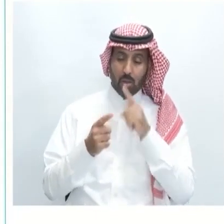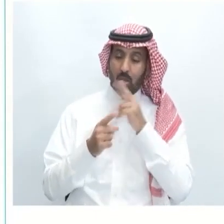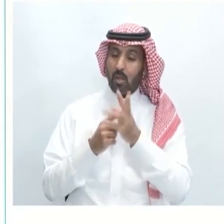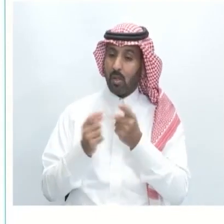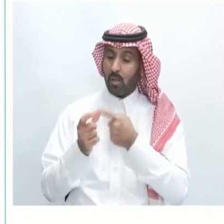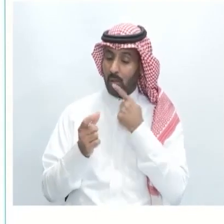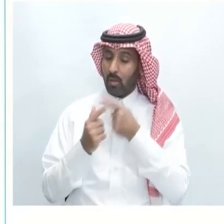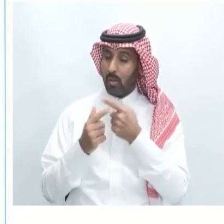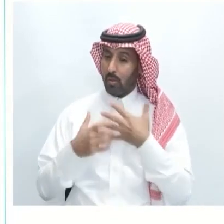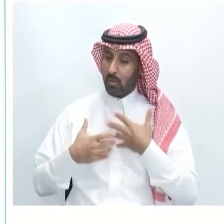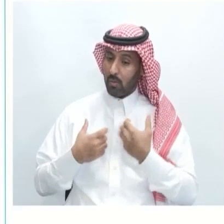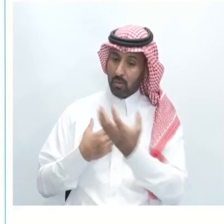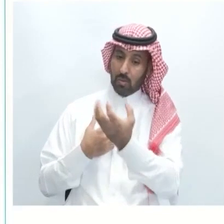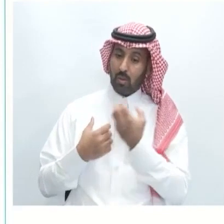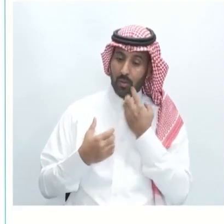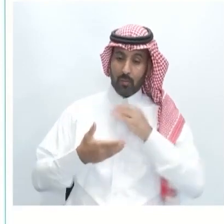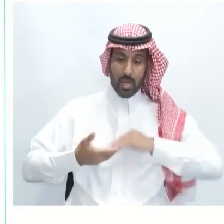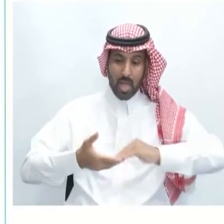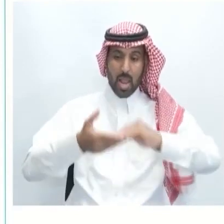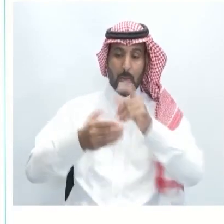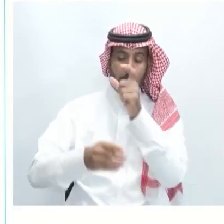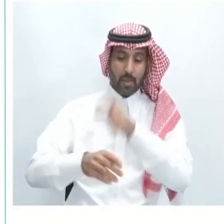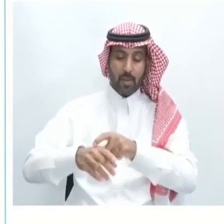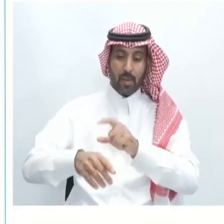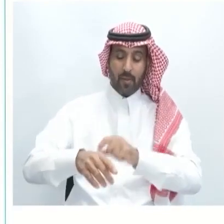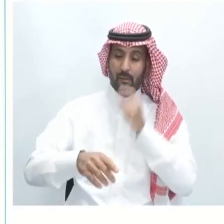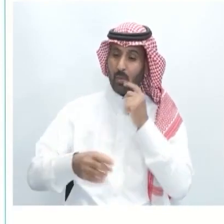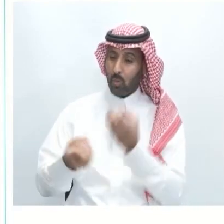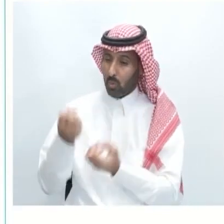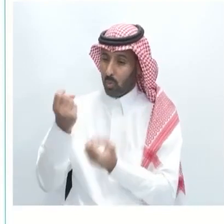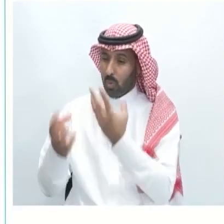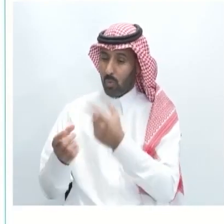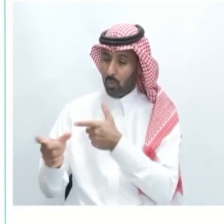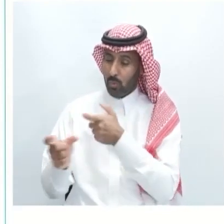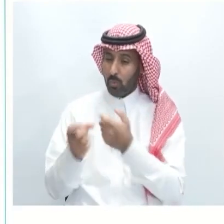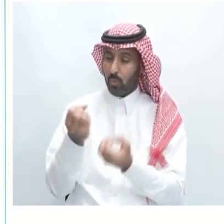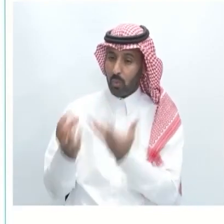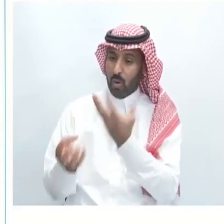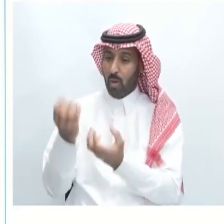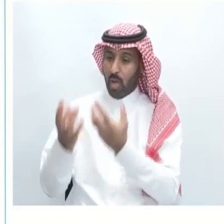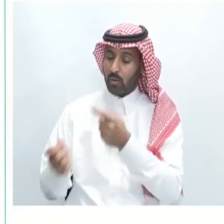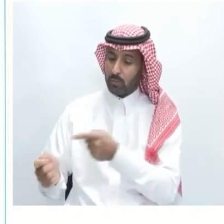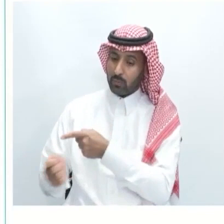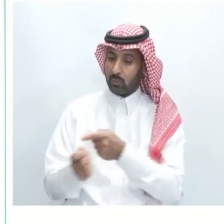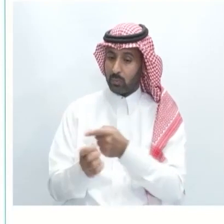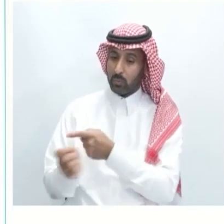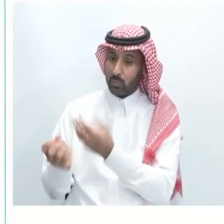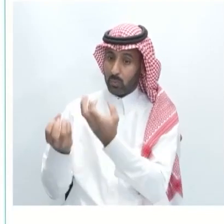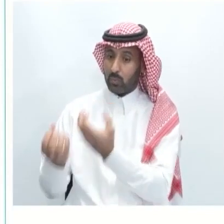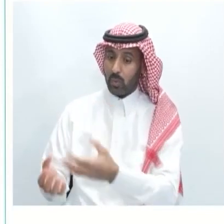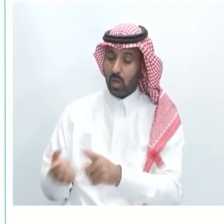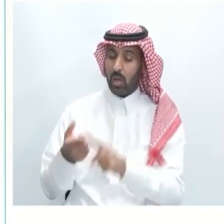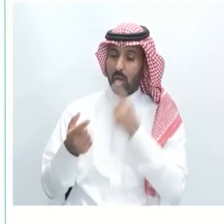immense satisfaction gained from helping others. Firefighters are in the second position with an impressive 80%